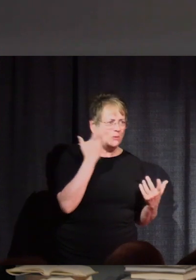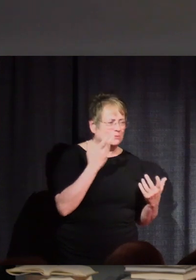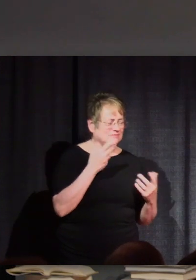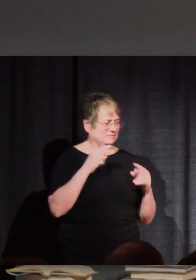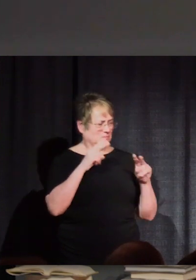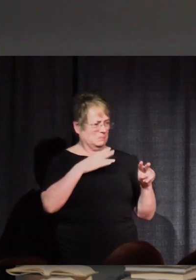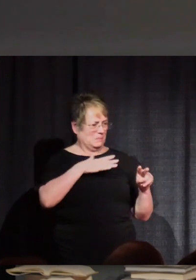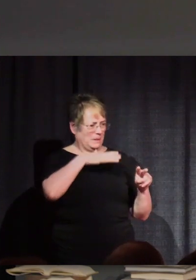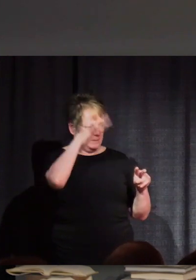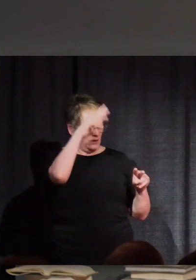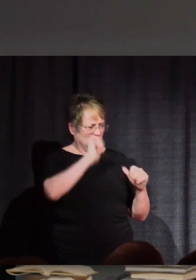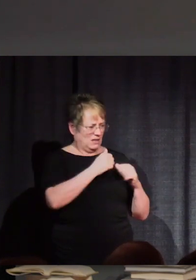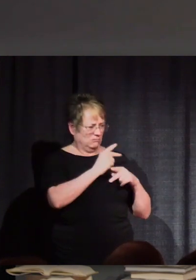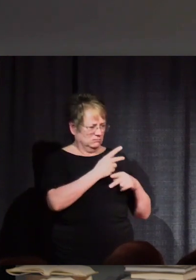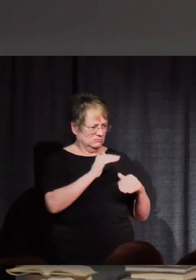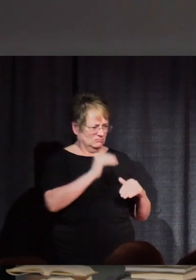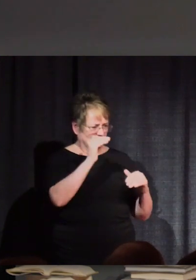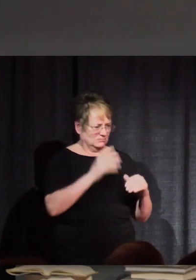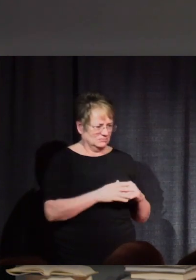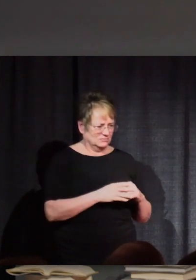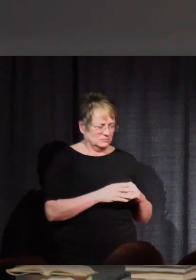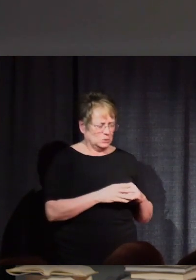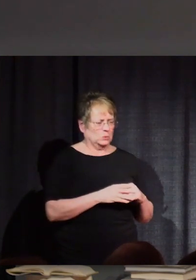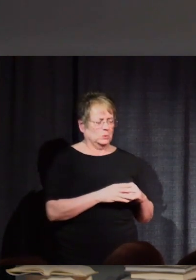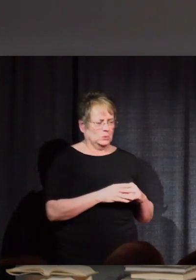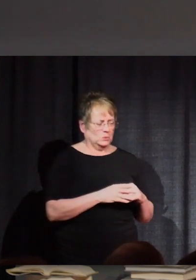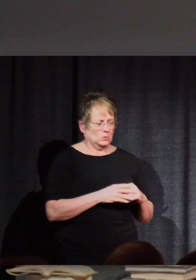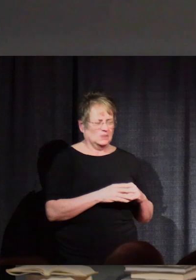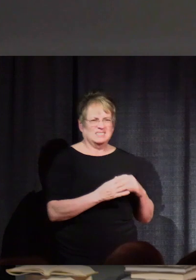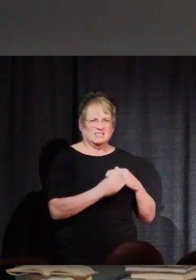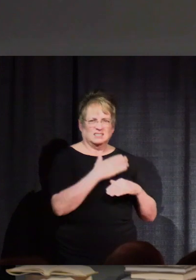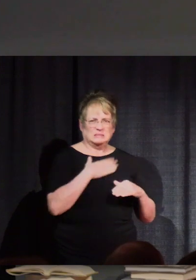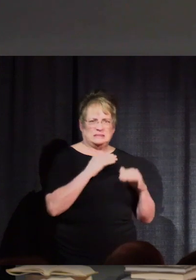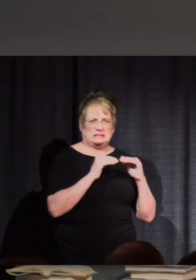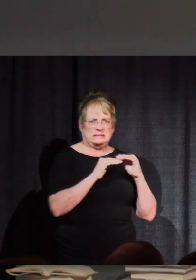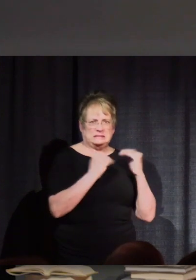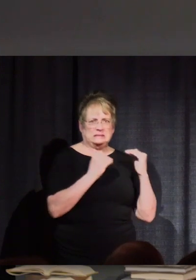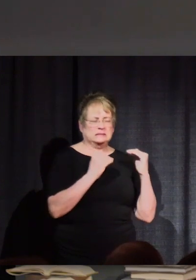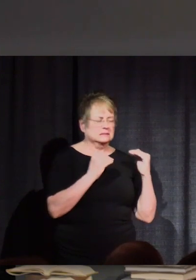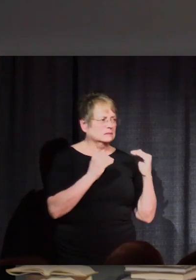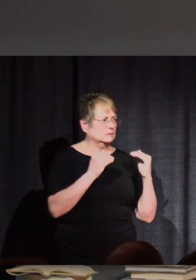parenting, which showed me what shaped many of my limiting ideas and beliefs.